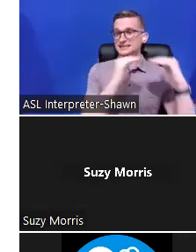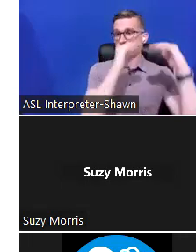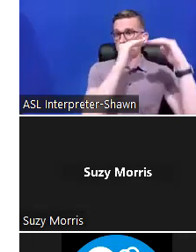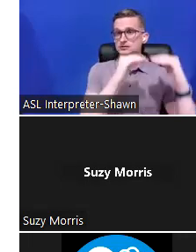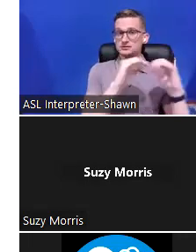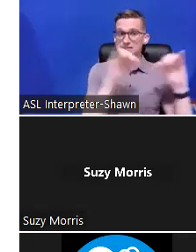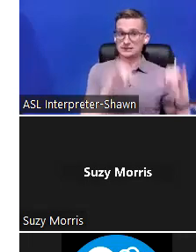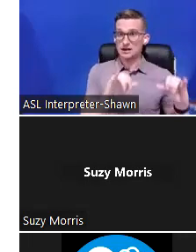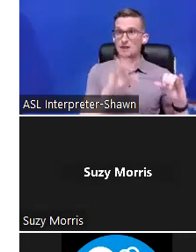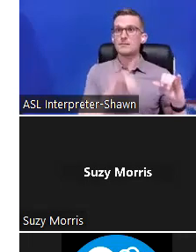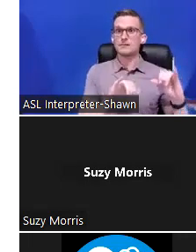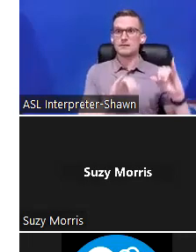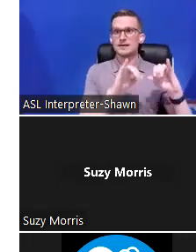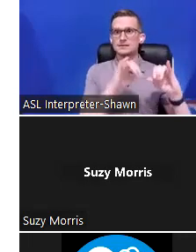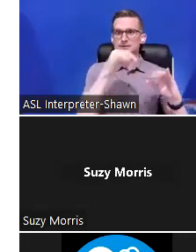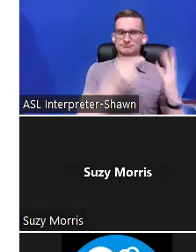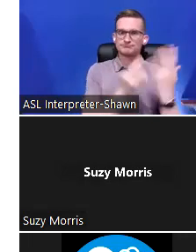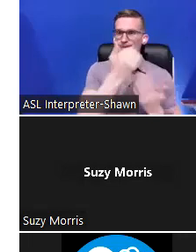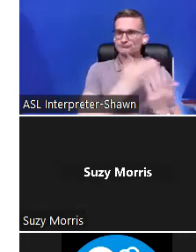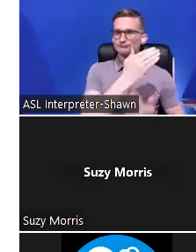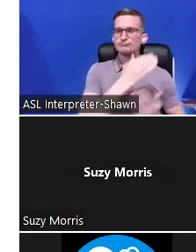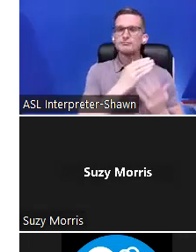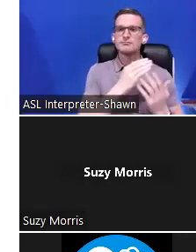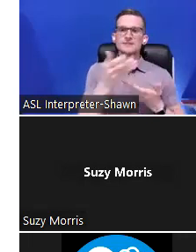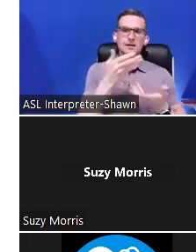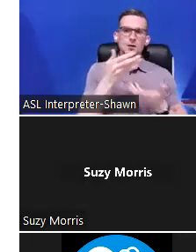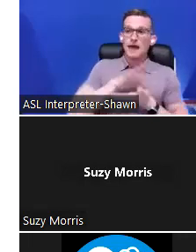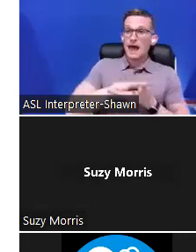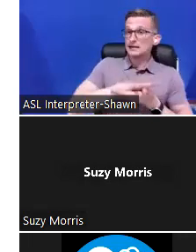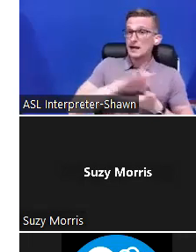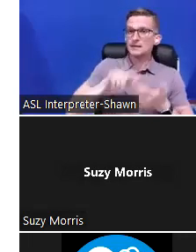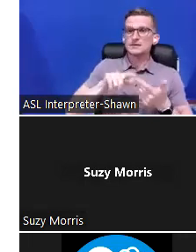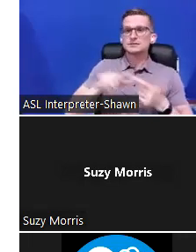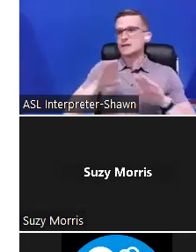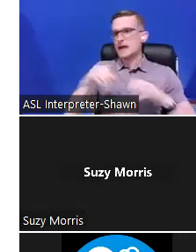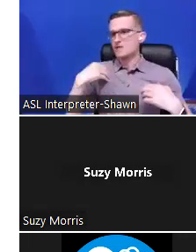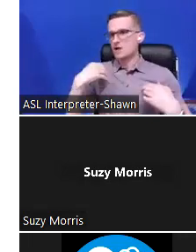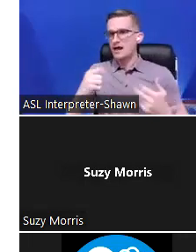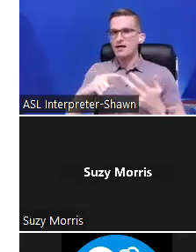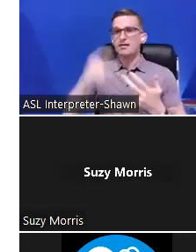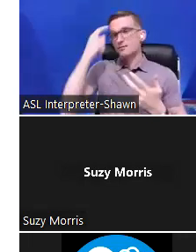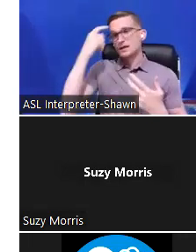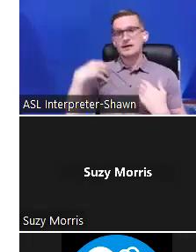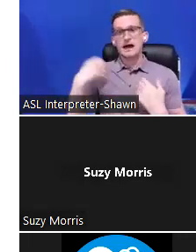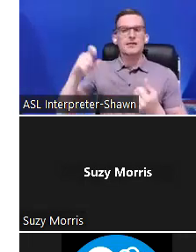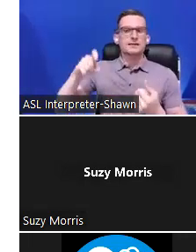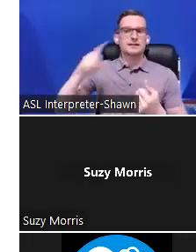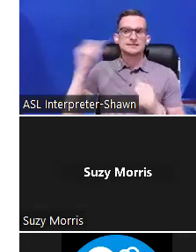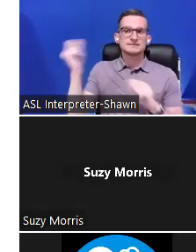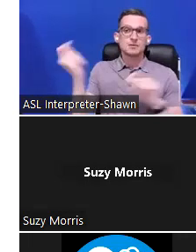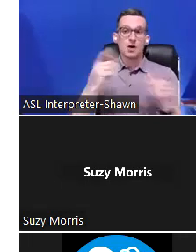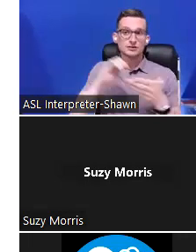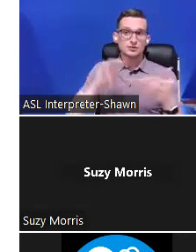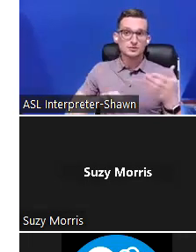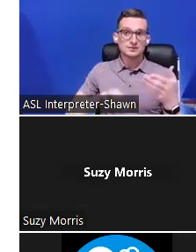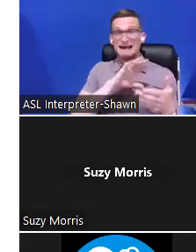addresses academics, behavioral, and mental health needs of all students. And more specifically,